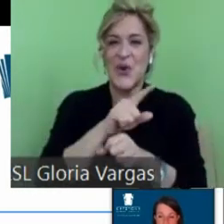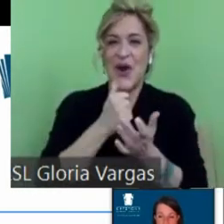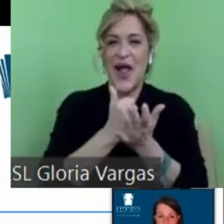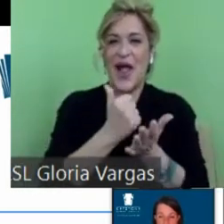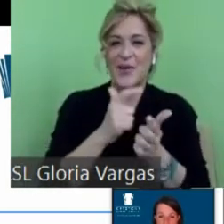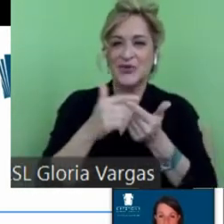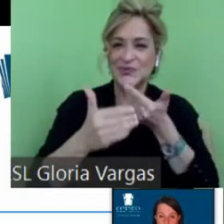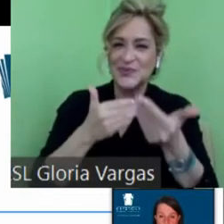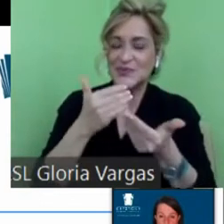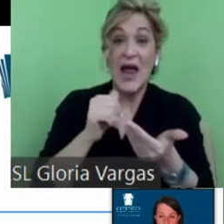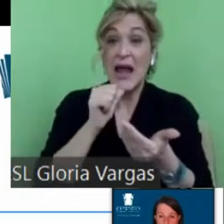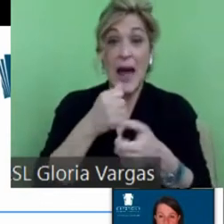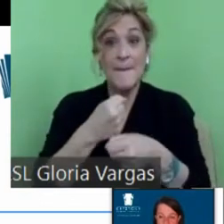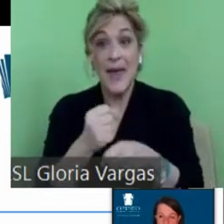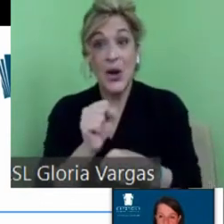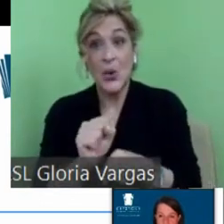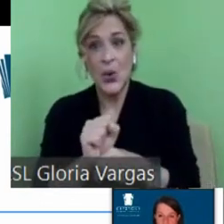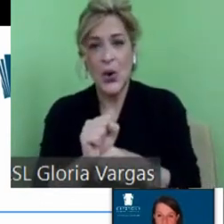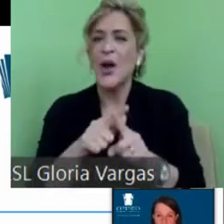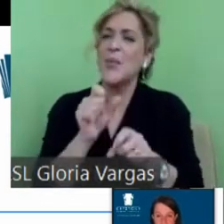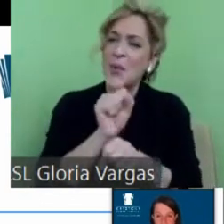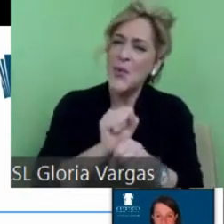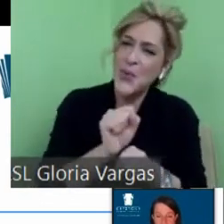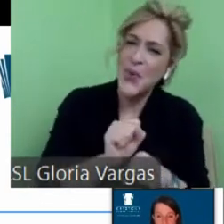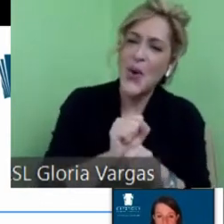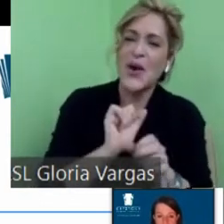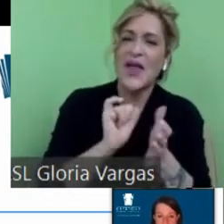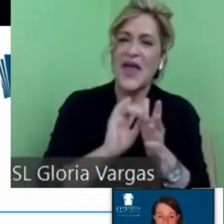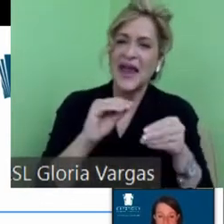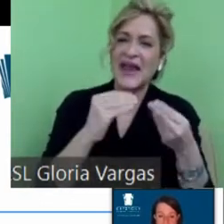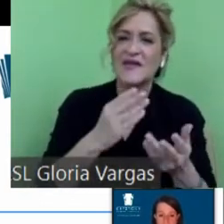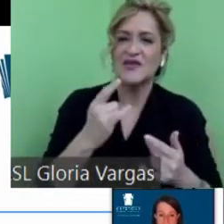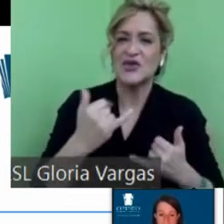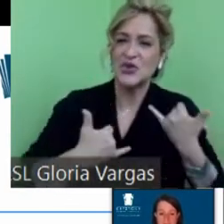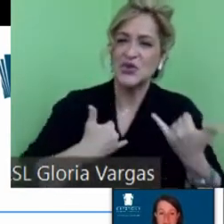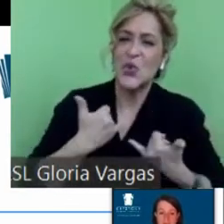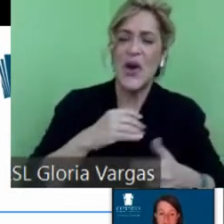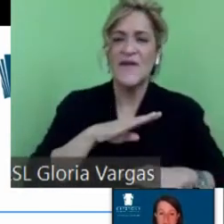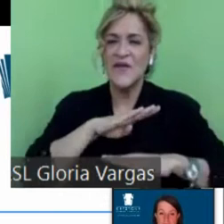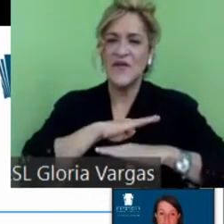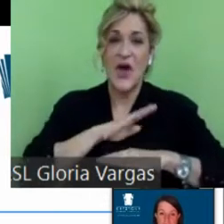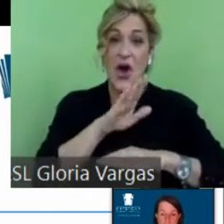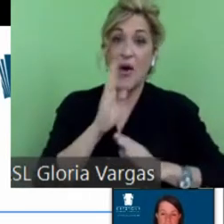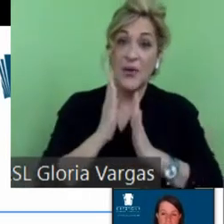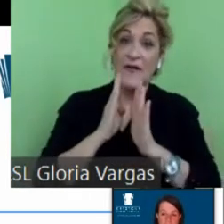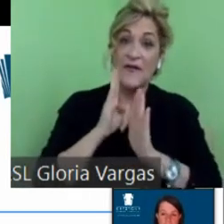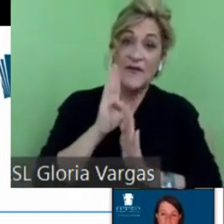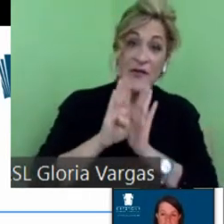Not make work, but work that brings her joy and fulfillment. Bhavna's future is truly